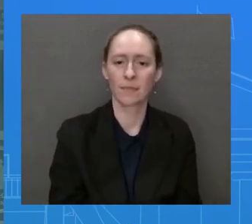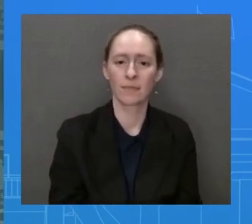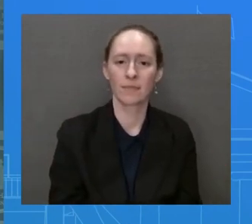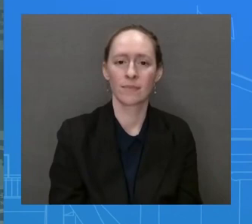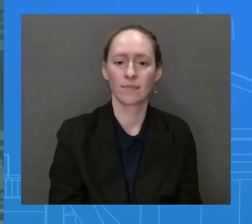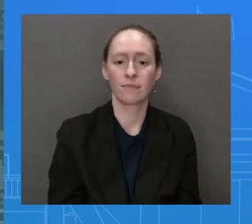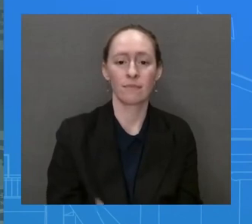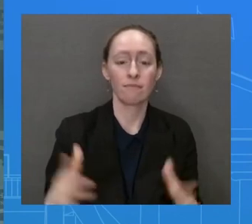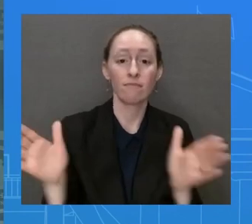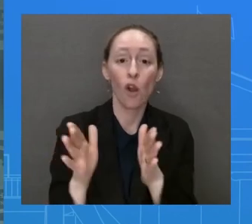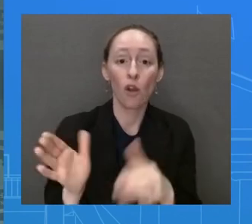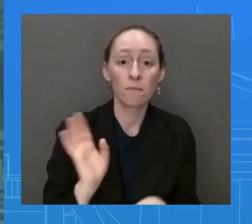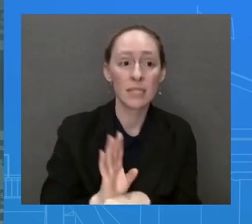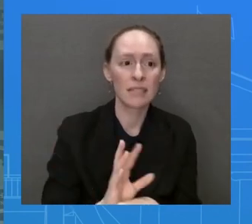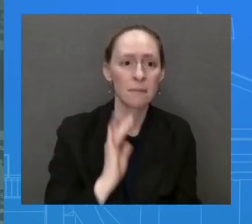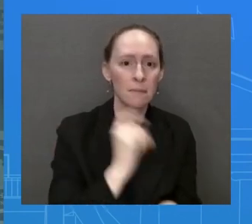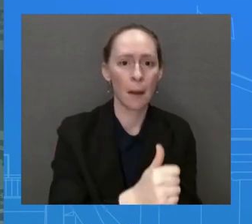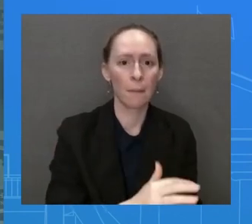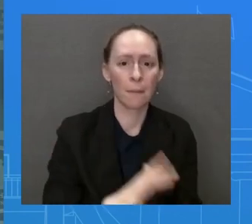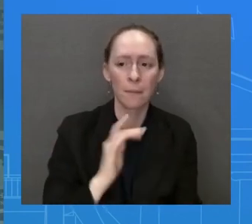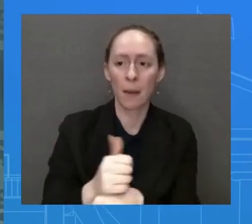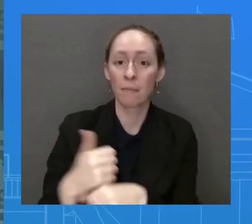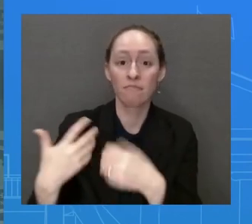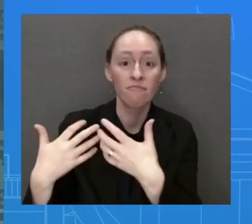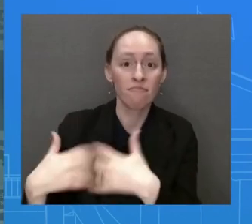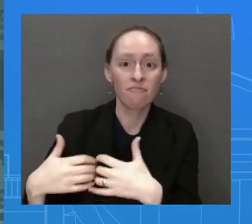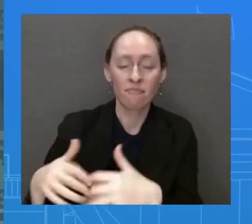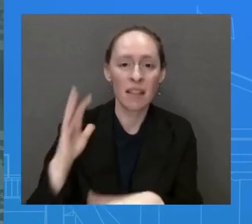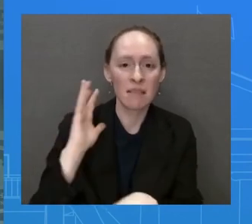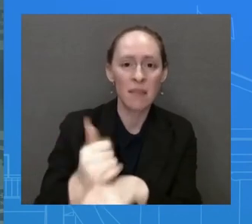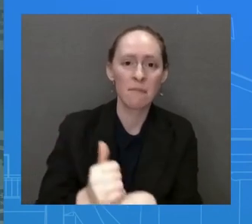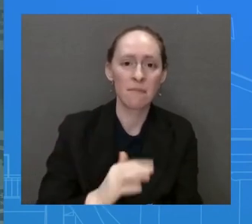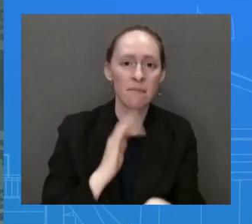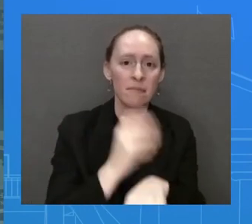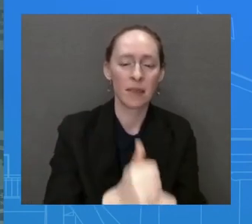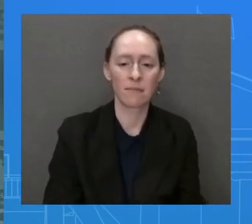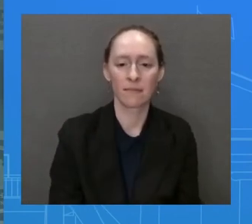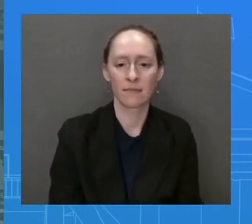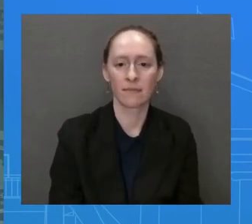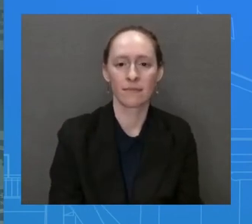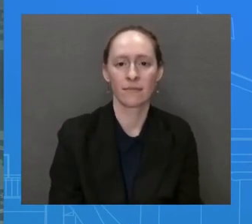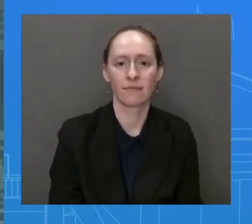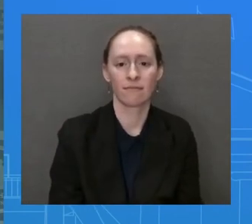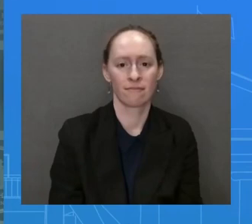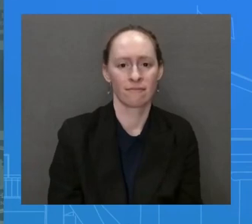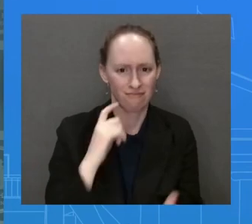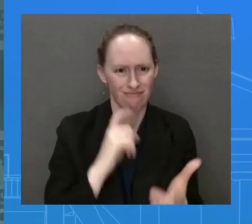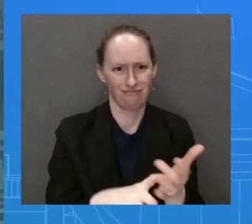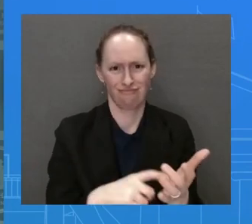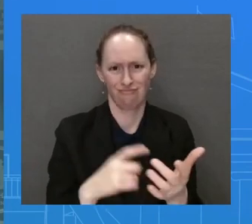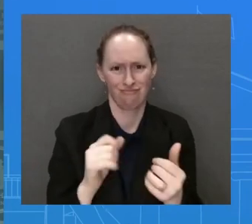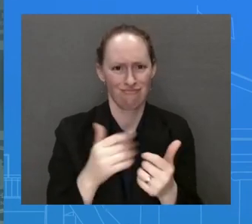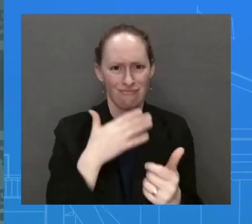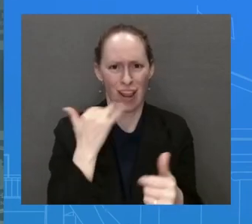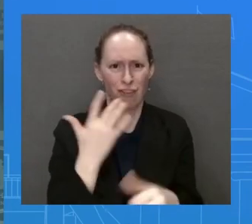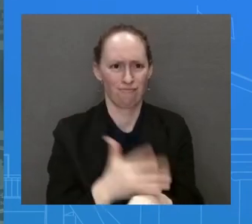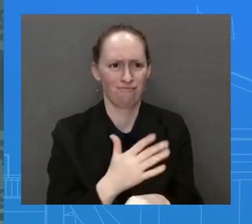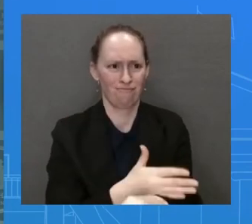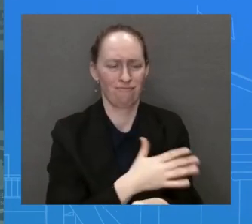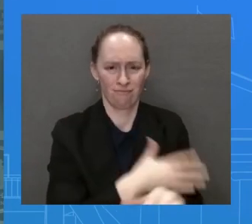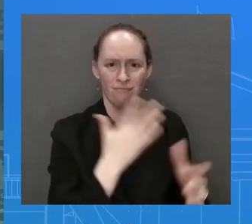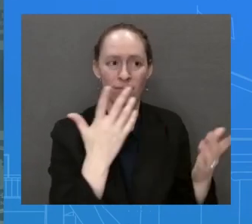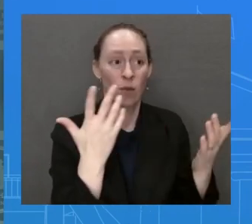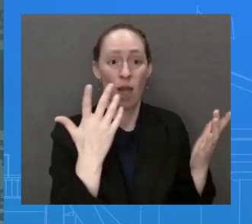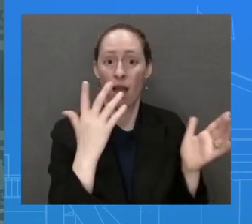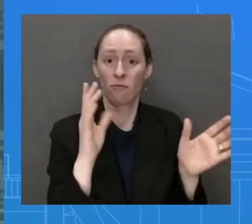progress in our fight against global inflation. So that's the first piece to just lay out there. The second,